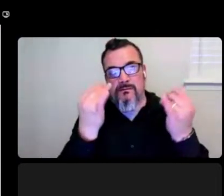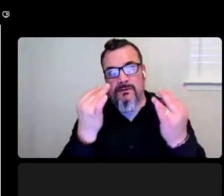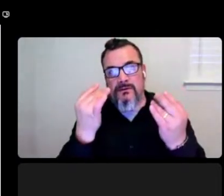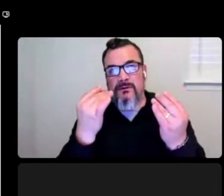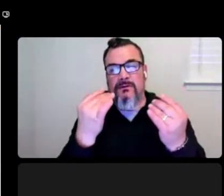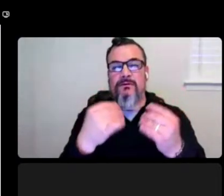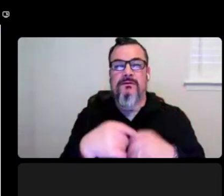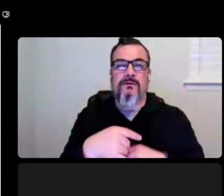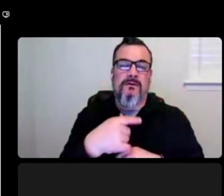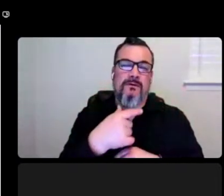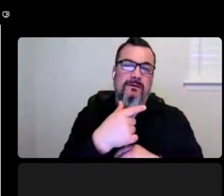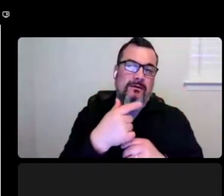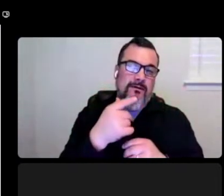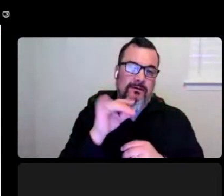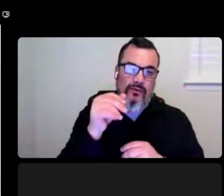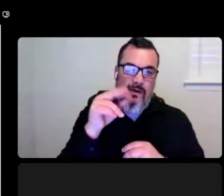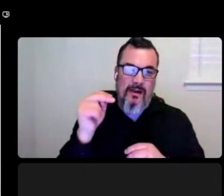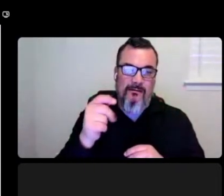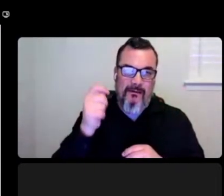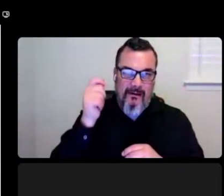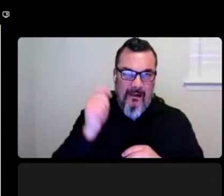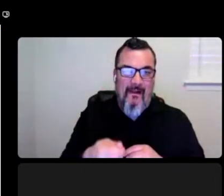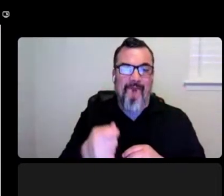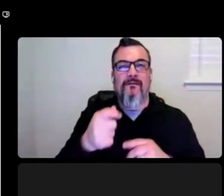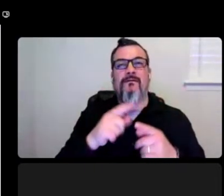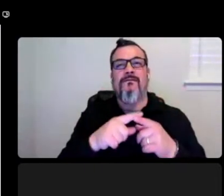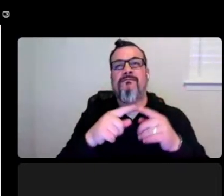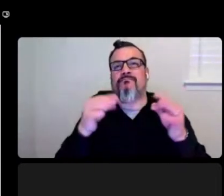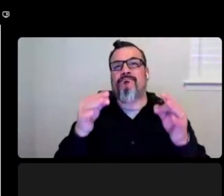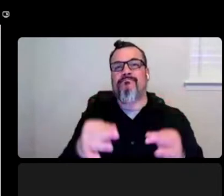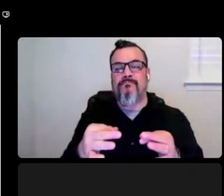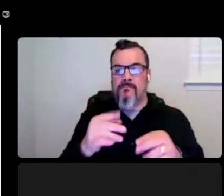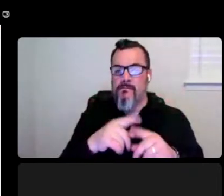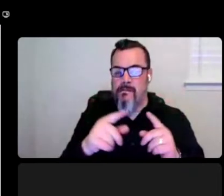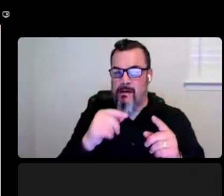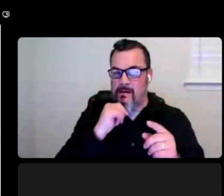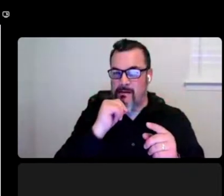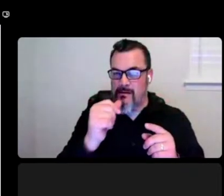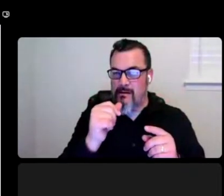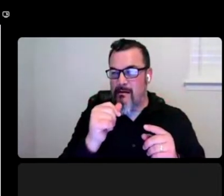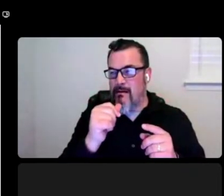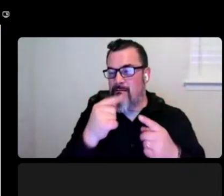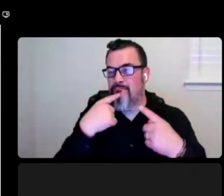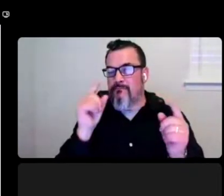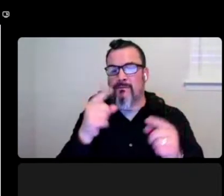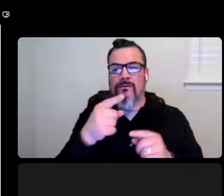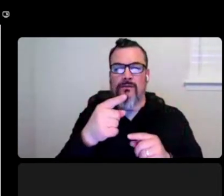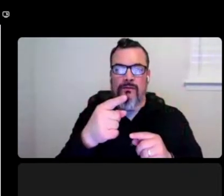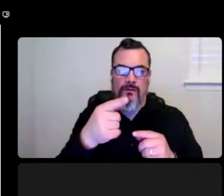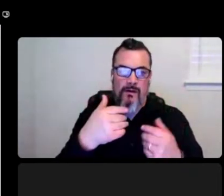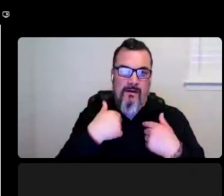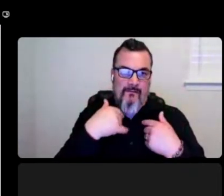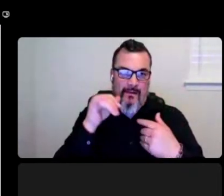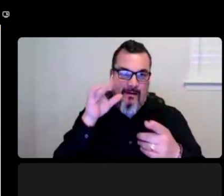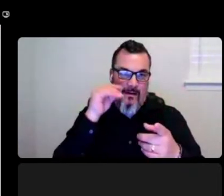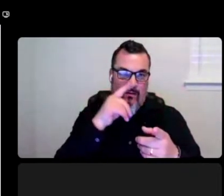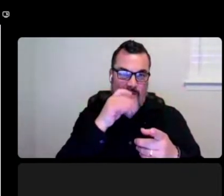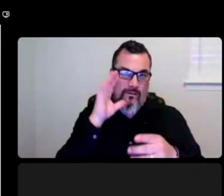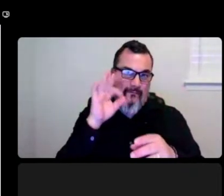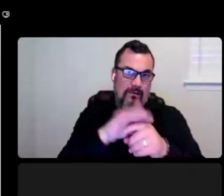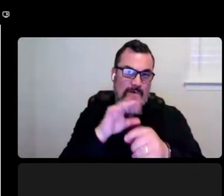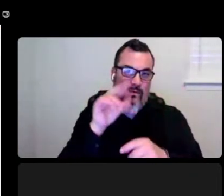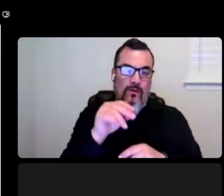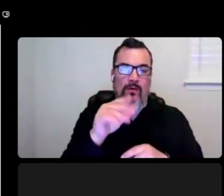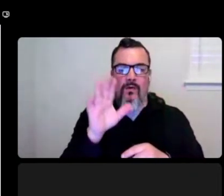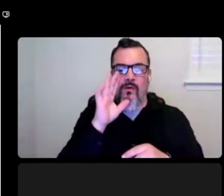that gavel and not allowed herself to move to the vote, but it's just not going to get a breakthrough. You've got the guy who's going to vote no on it. You can explain